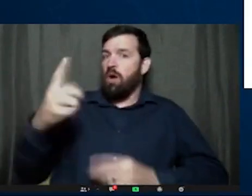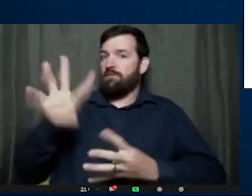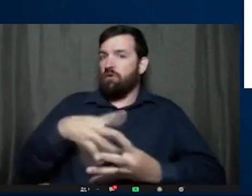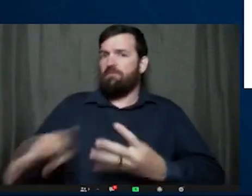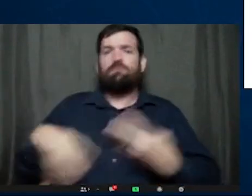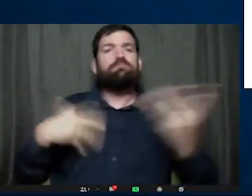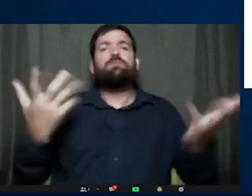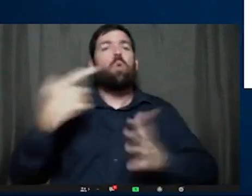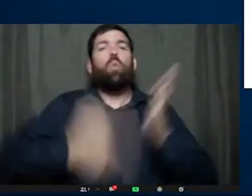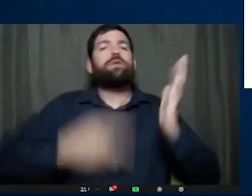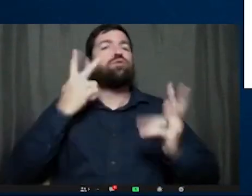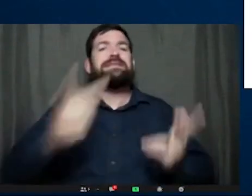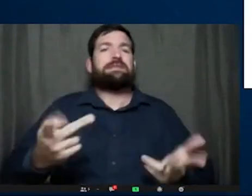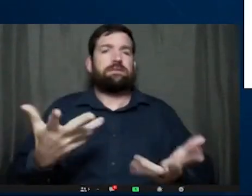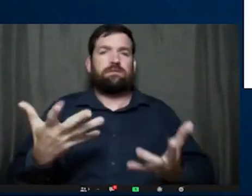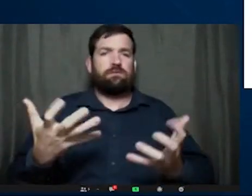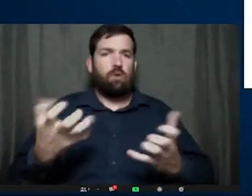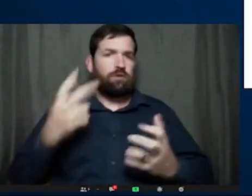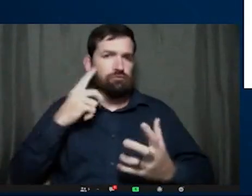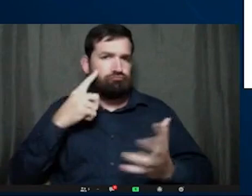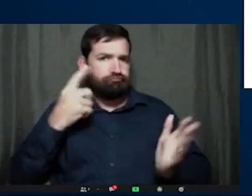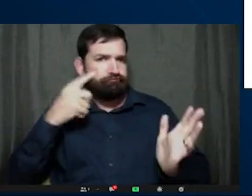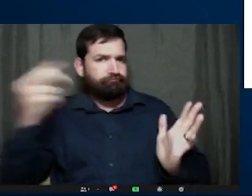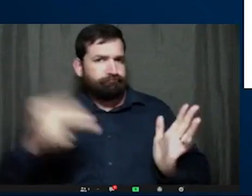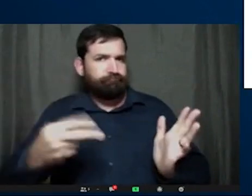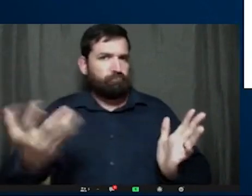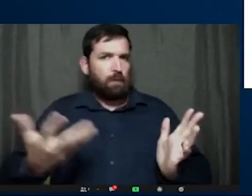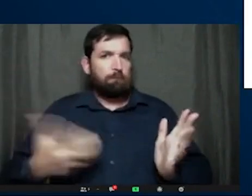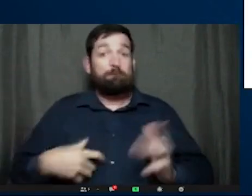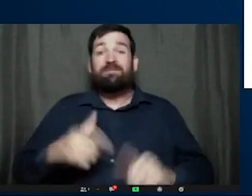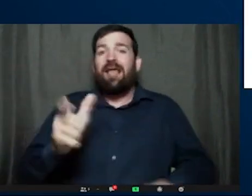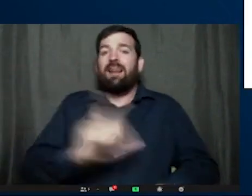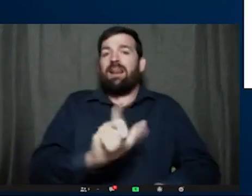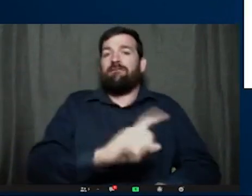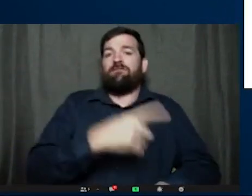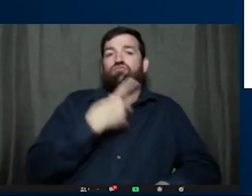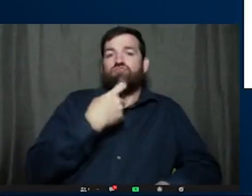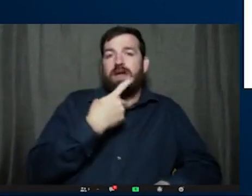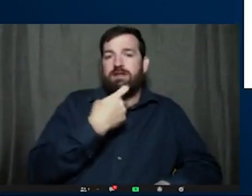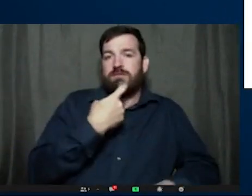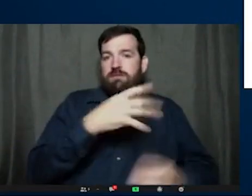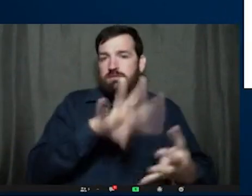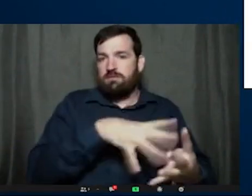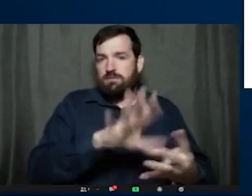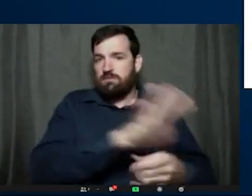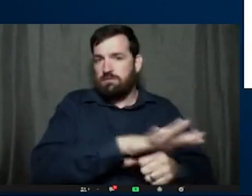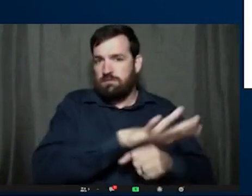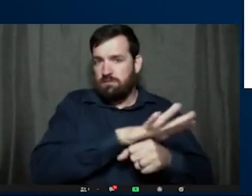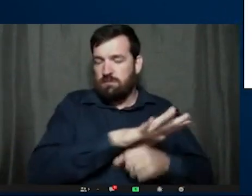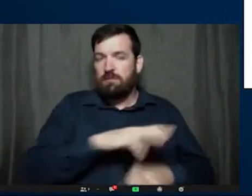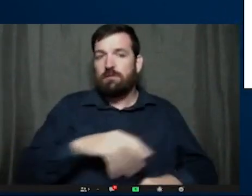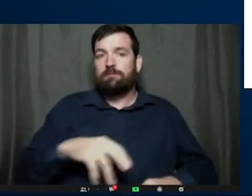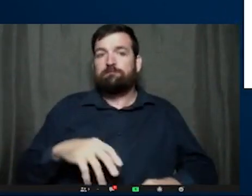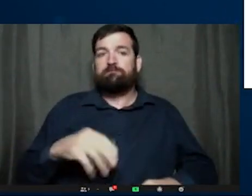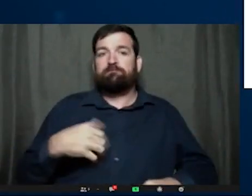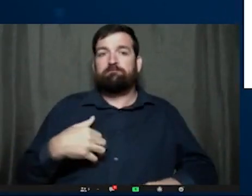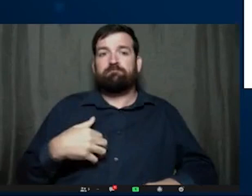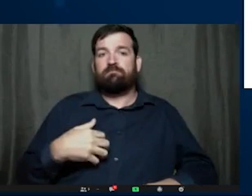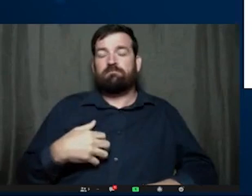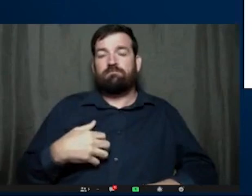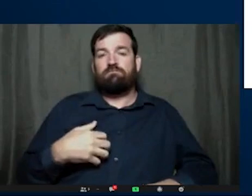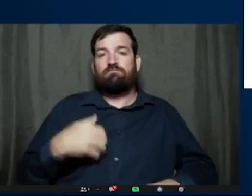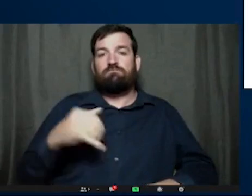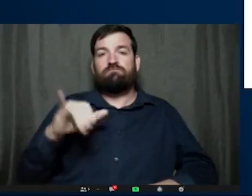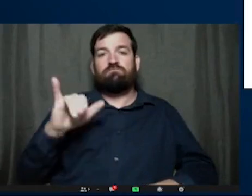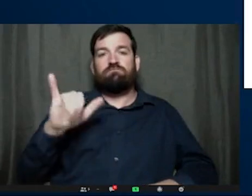want us to pay attention to So what here? I want us to see over here on the left in the red graph, you can see that, we're seeing that straight up